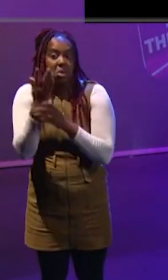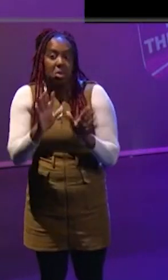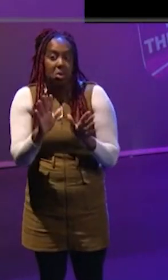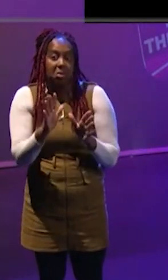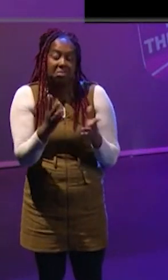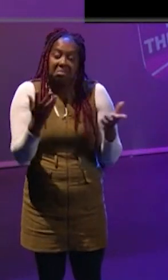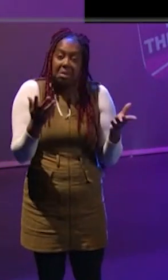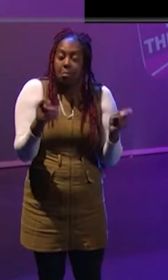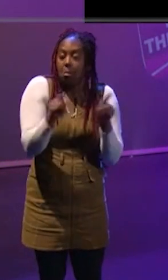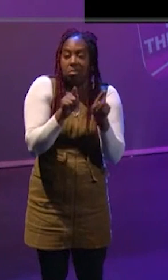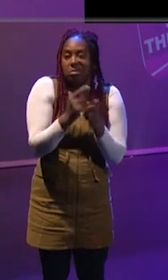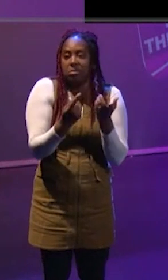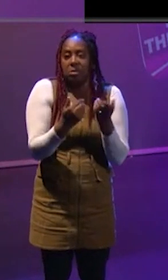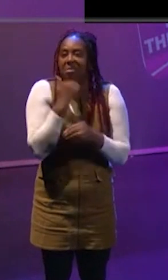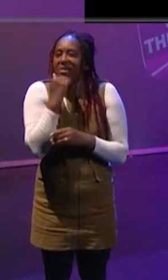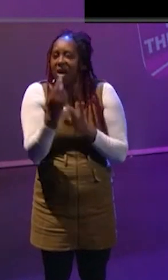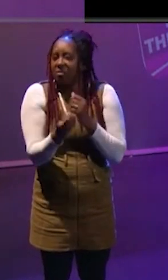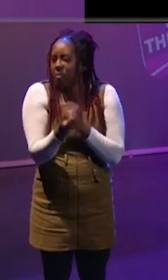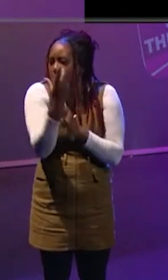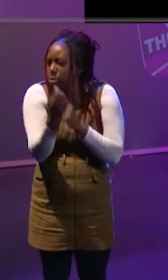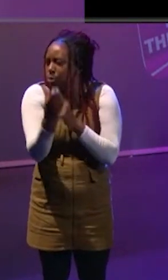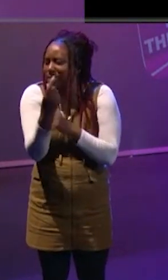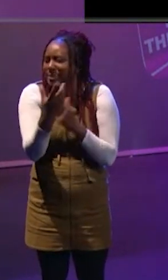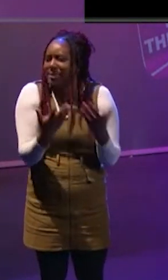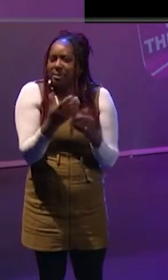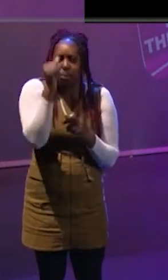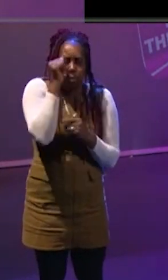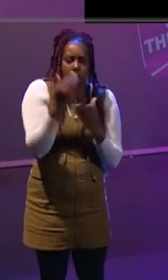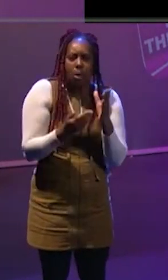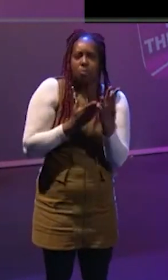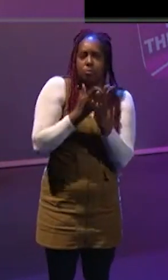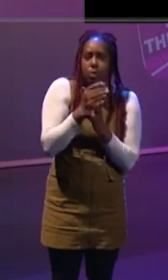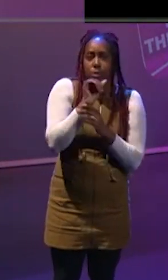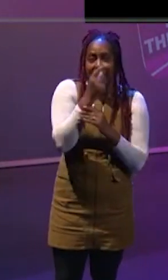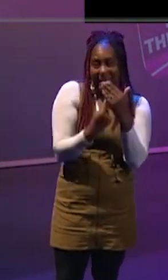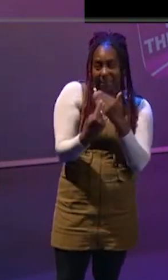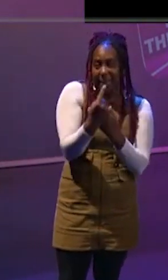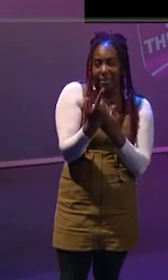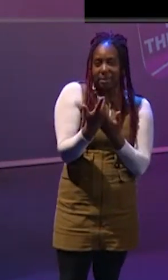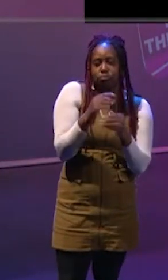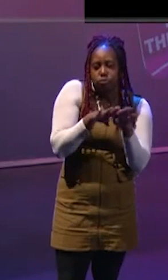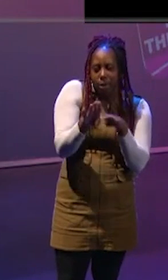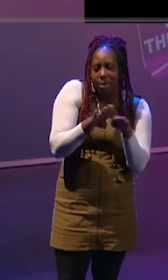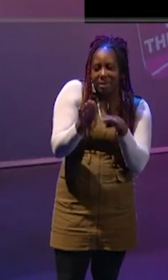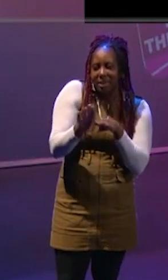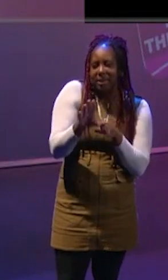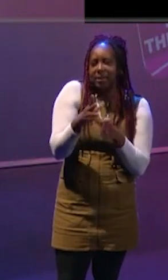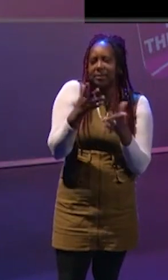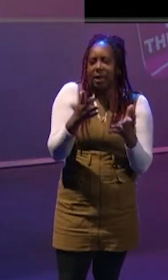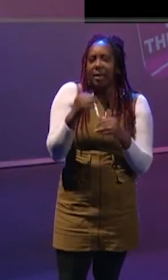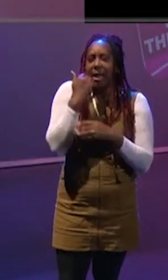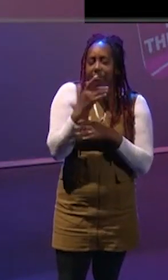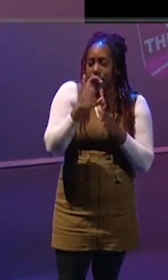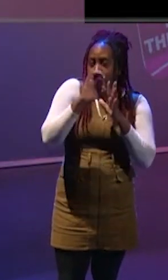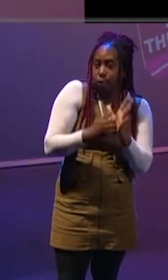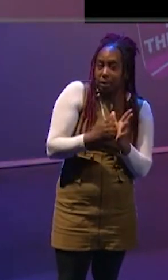opportunities. I really hope there are going to be more opportunities. And I know through my independent practice, that's something that I'm really looking at, is that every project